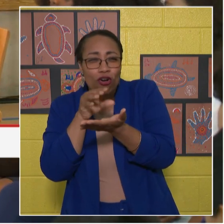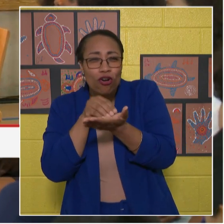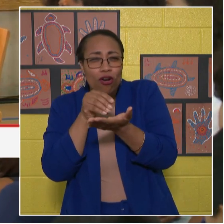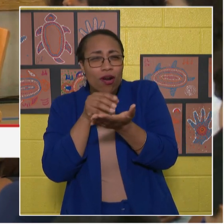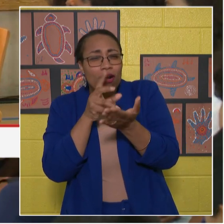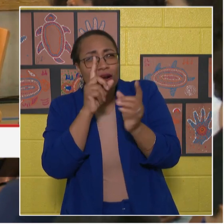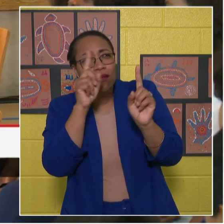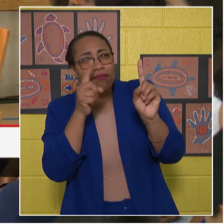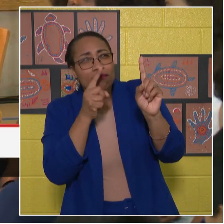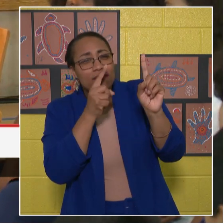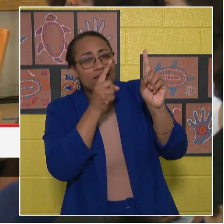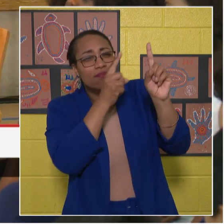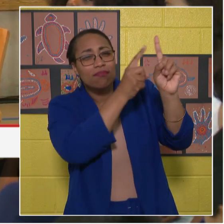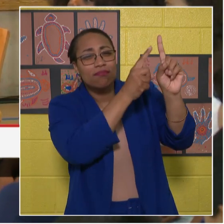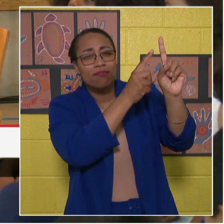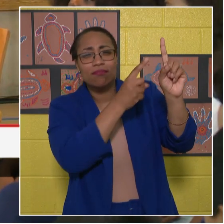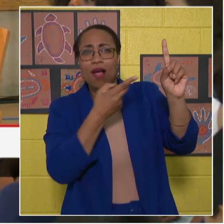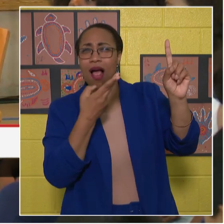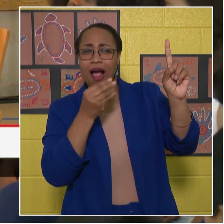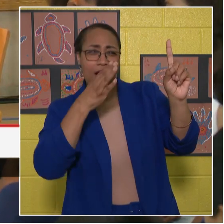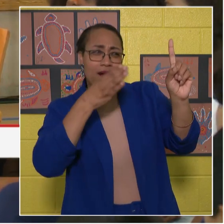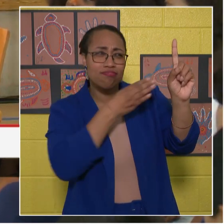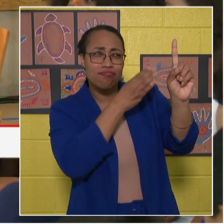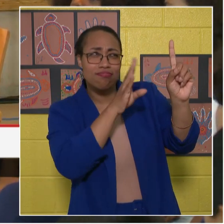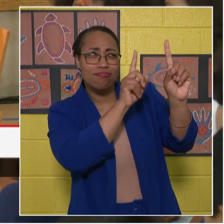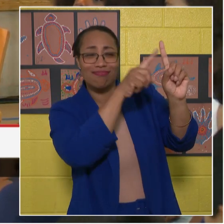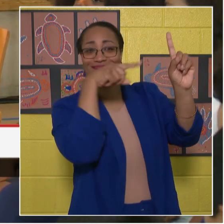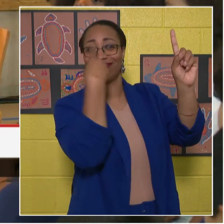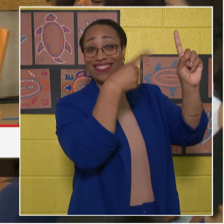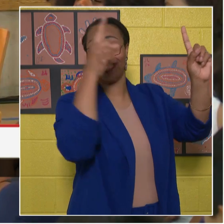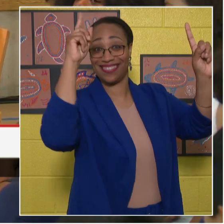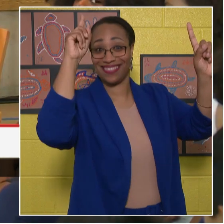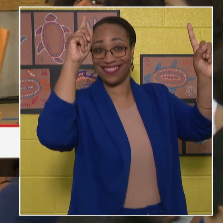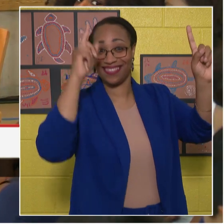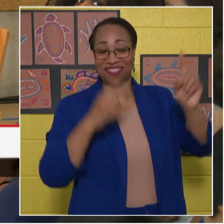you, especially in this great city.